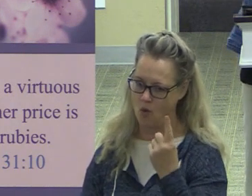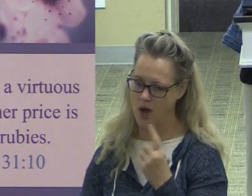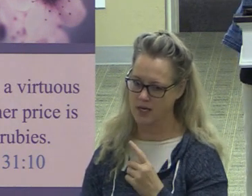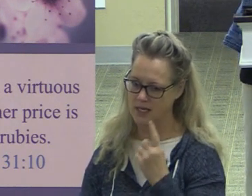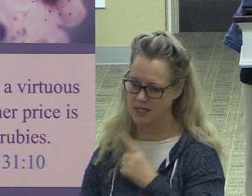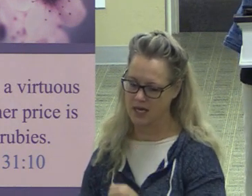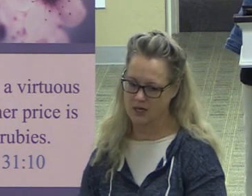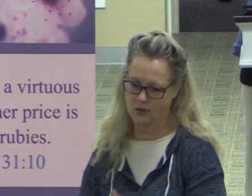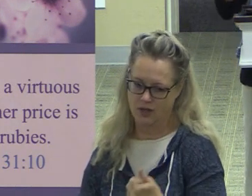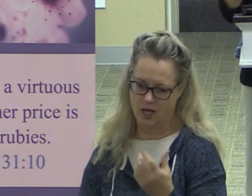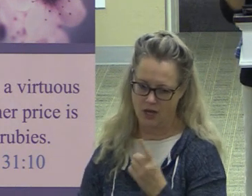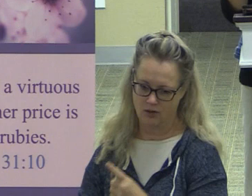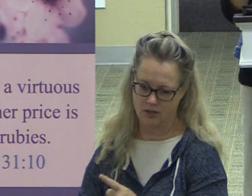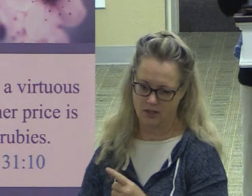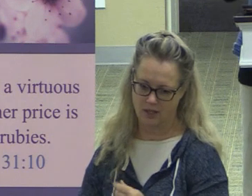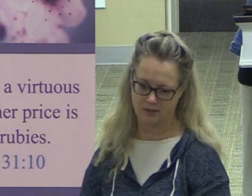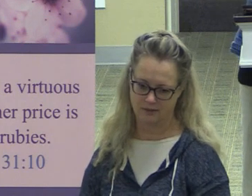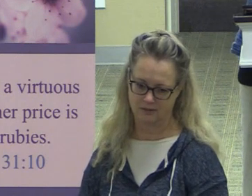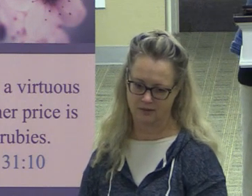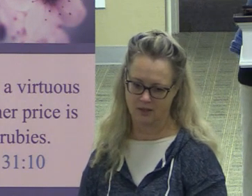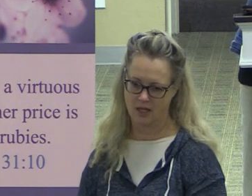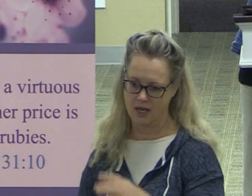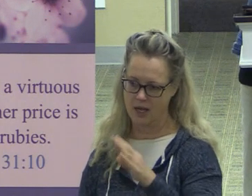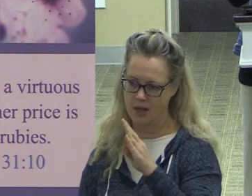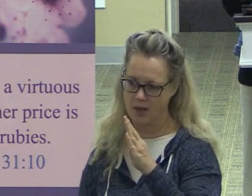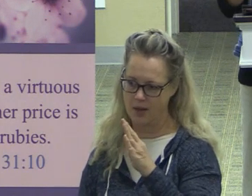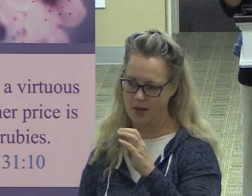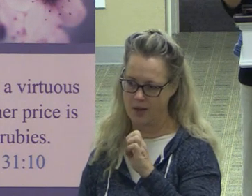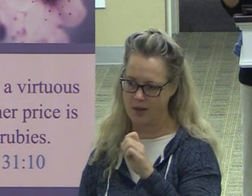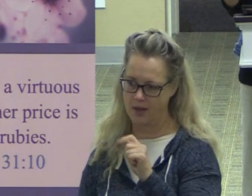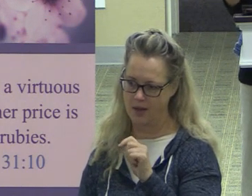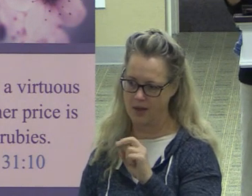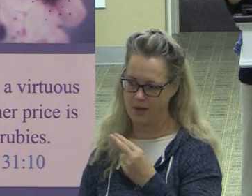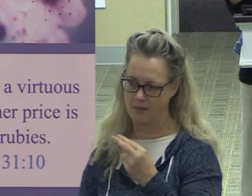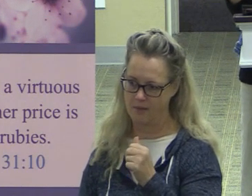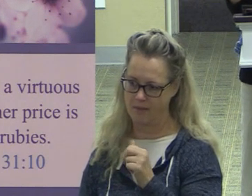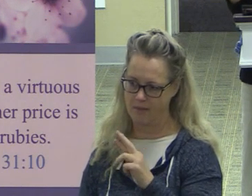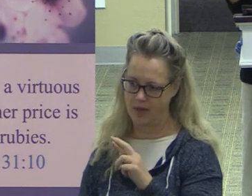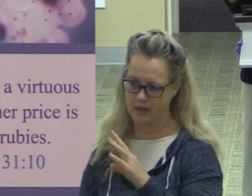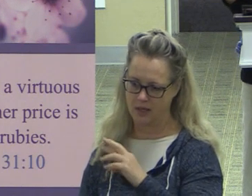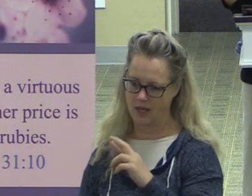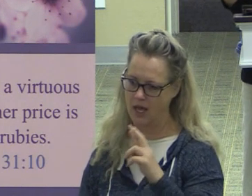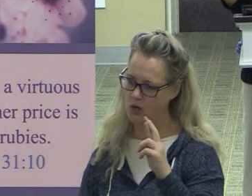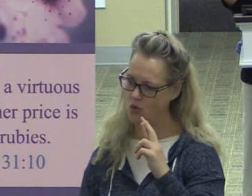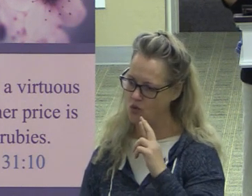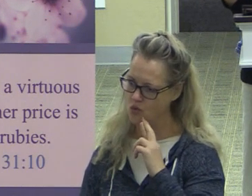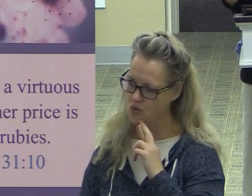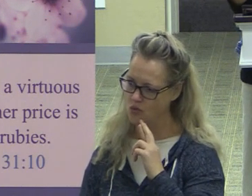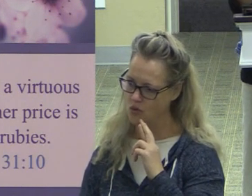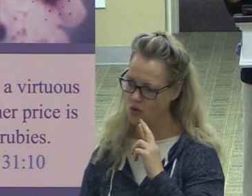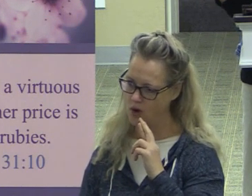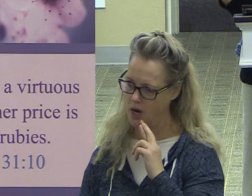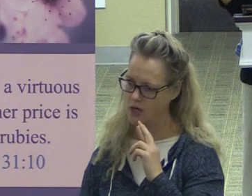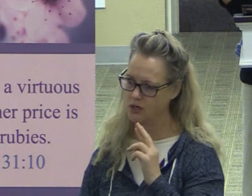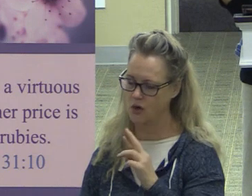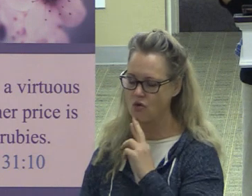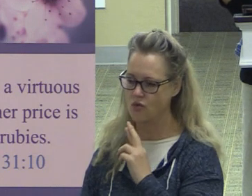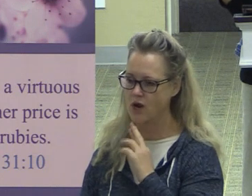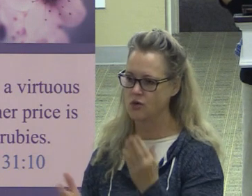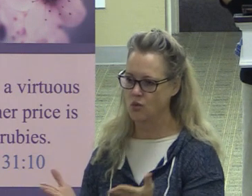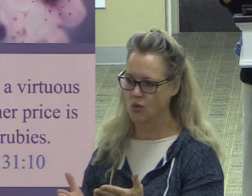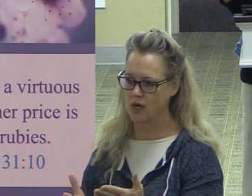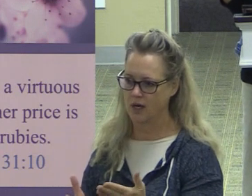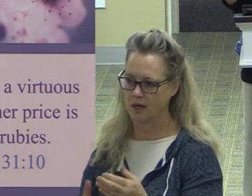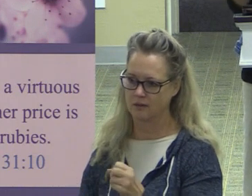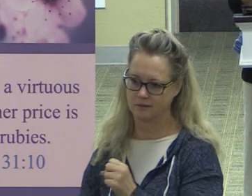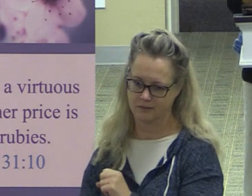Bethany and Heather were just recently here, and they always tell us some stories that we don't remember. We don't remember that happening at